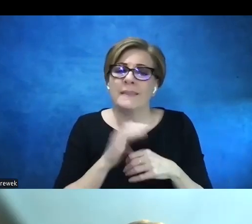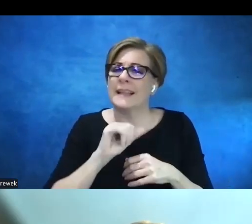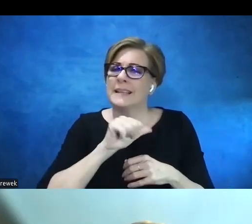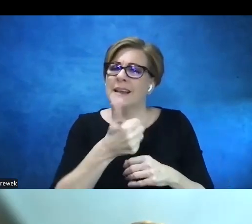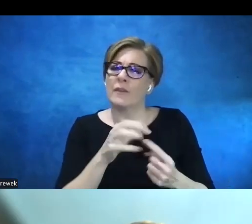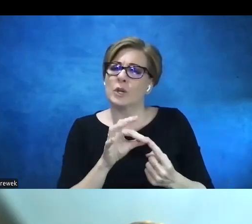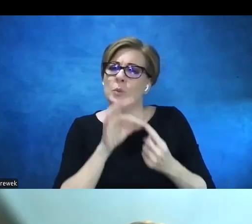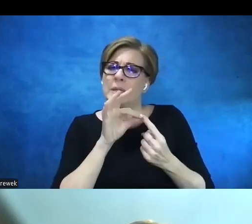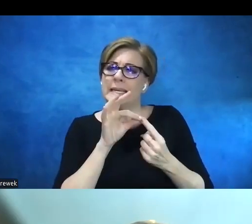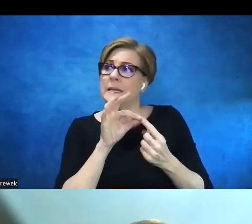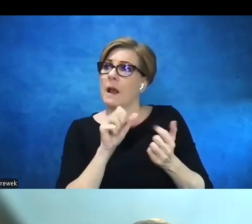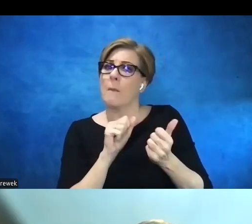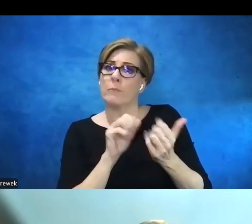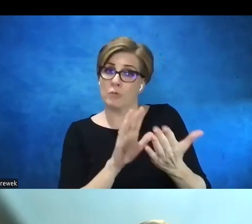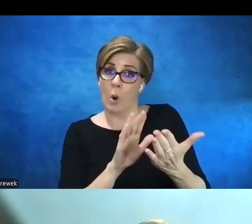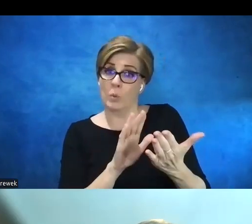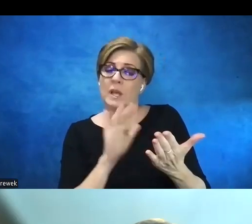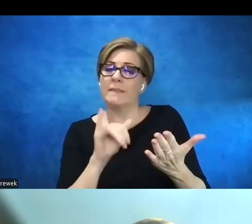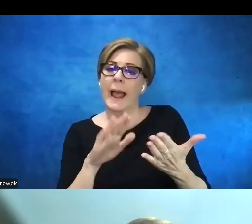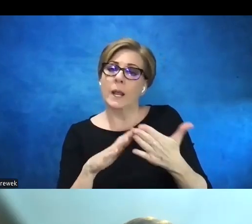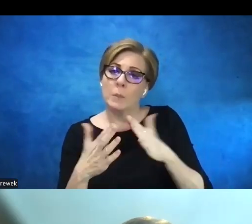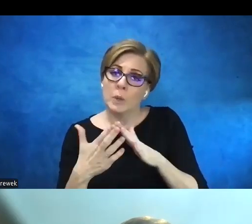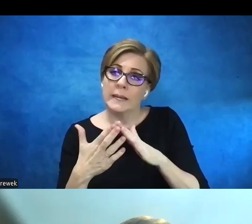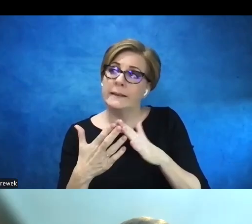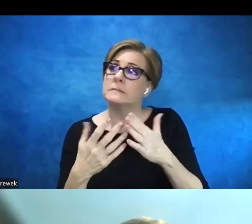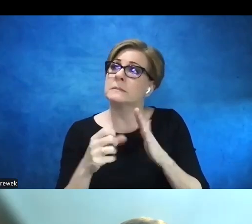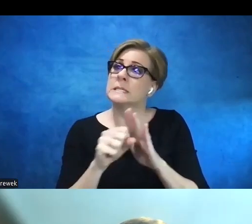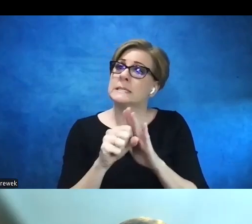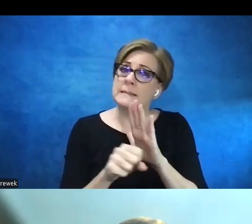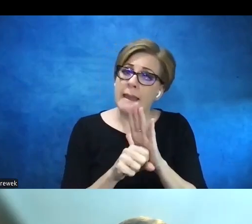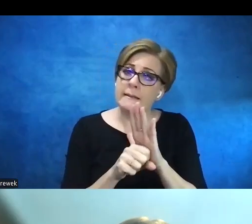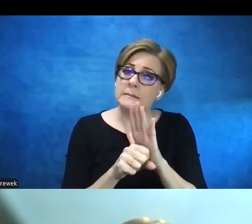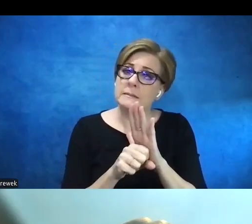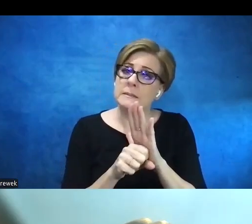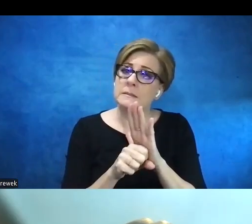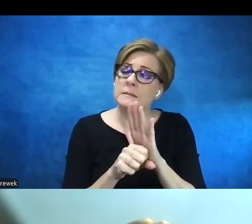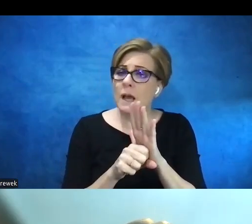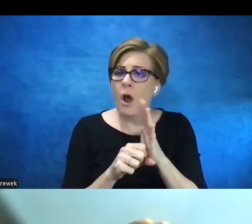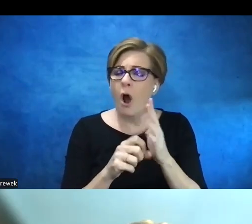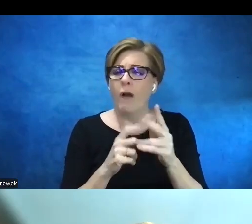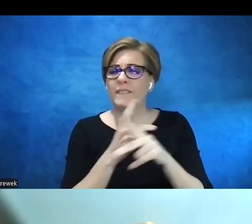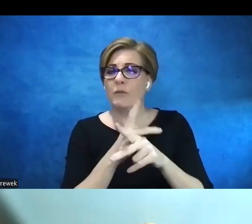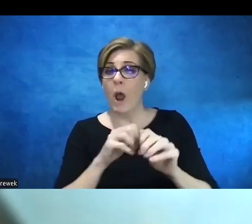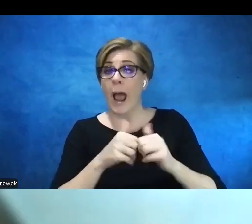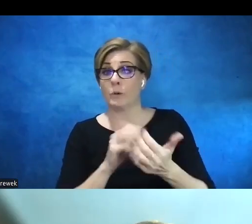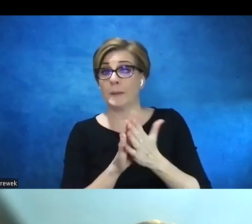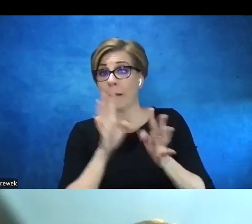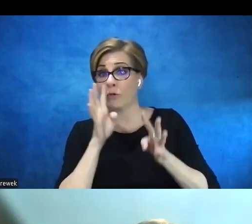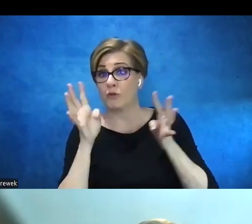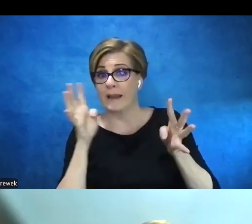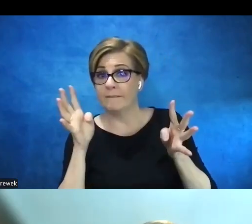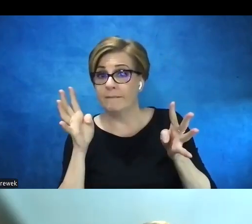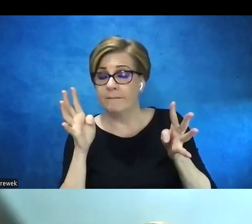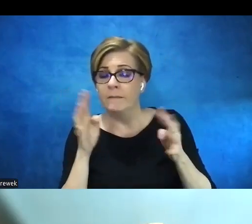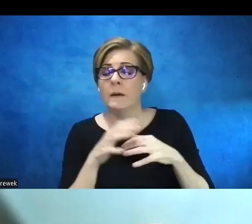way that communities and states are looking at creative strategies when they're